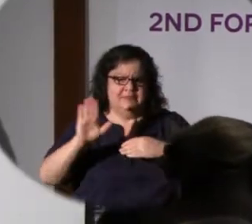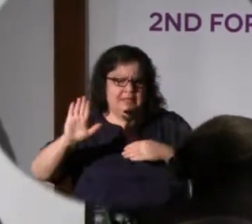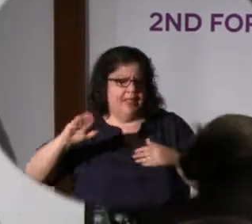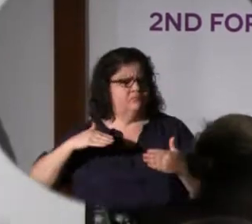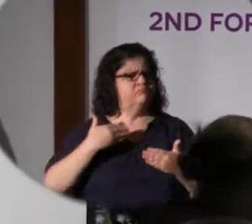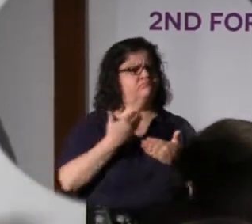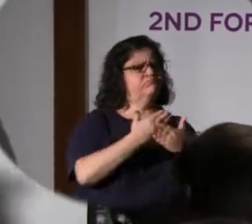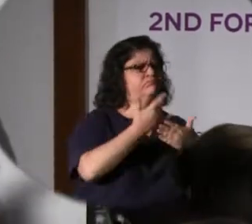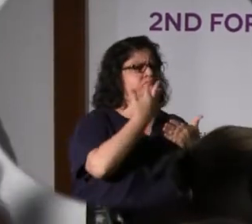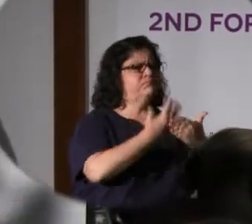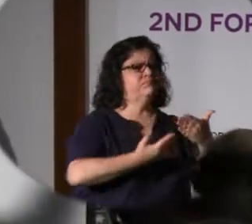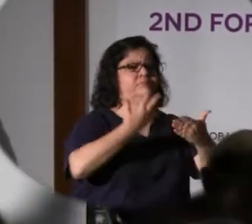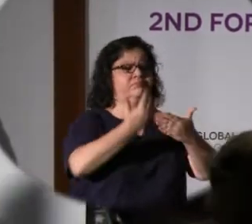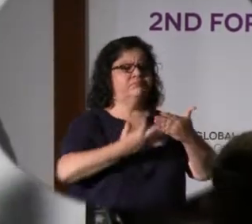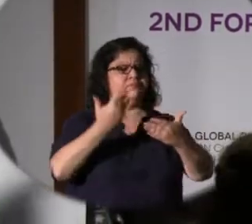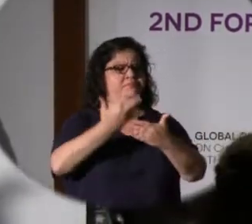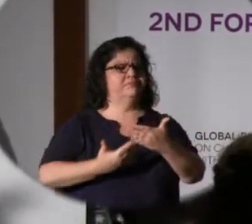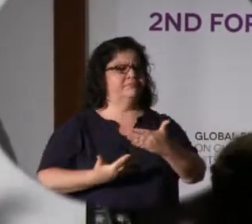This week,